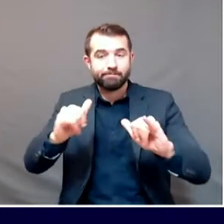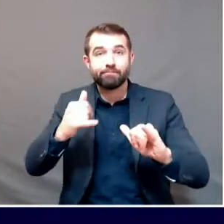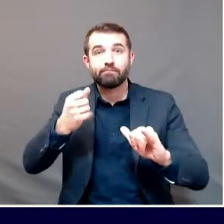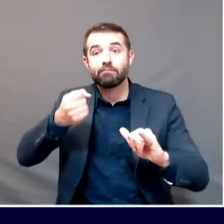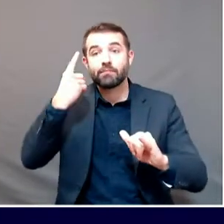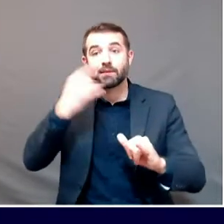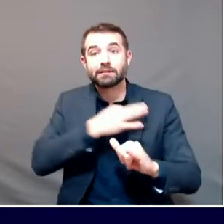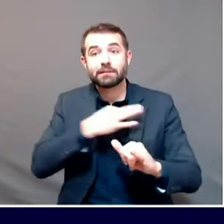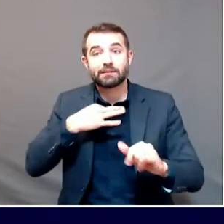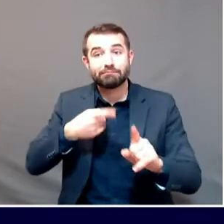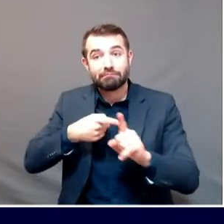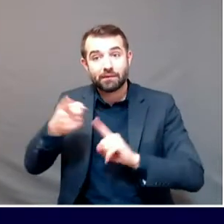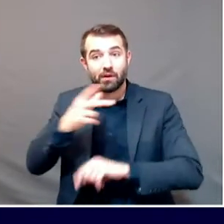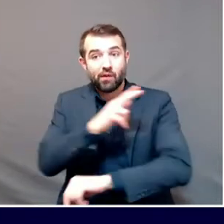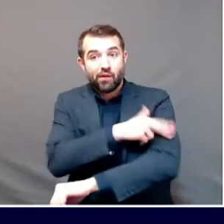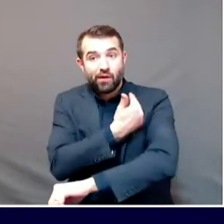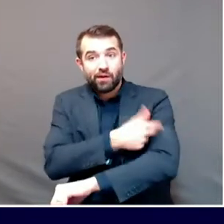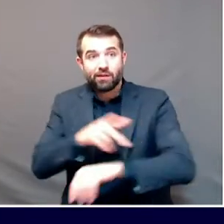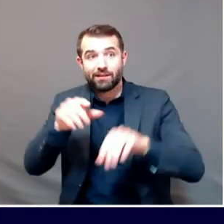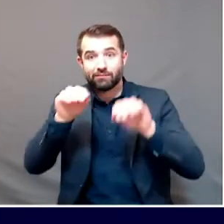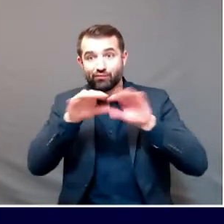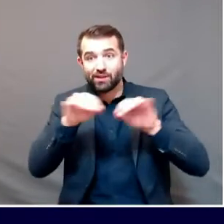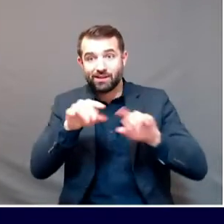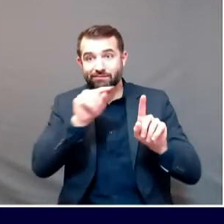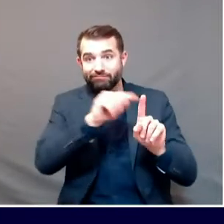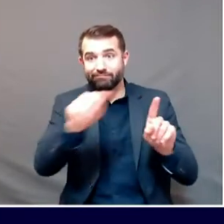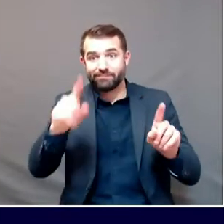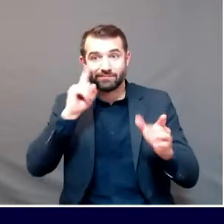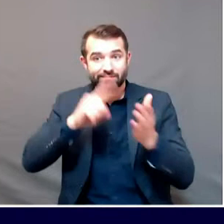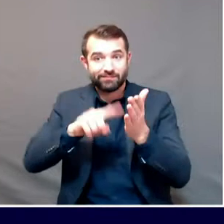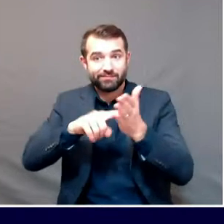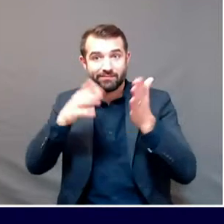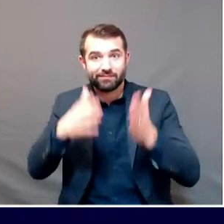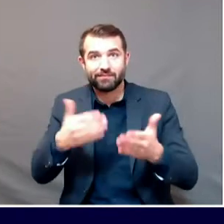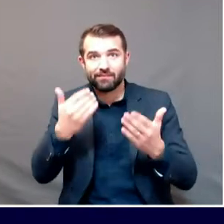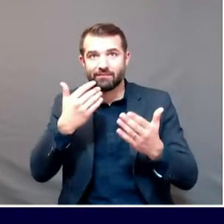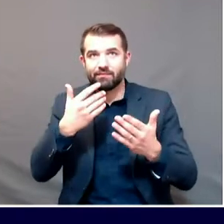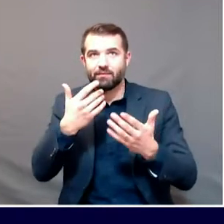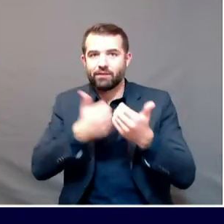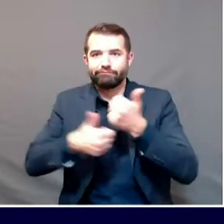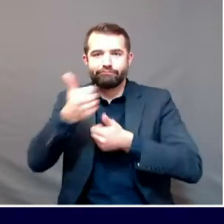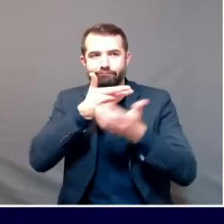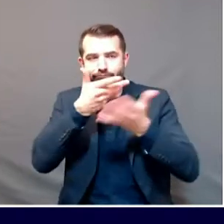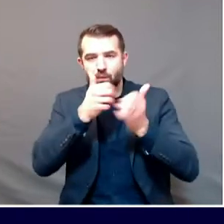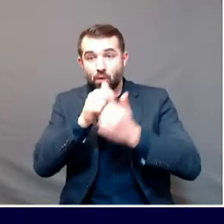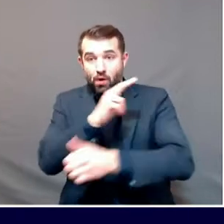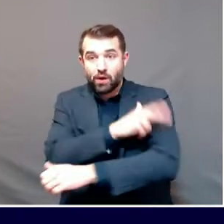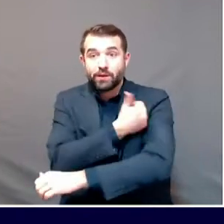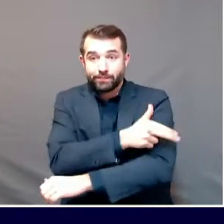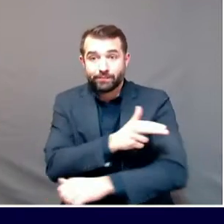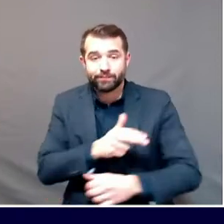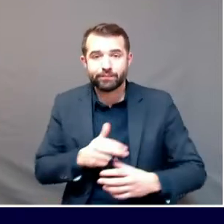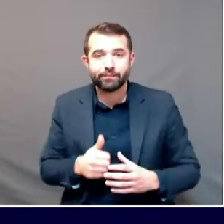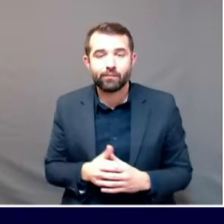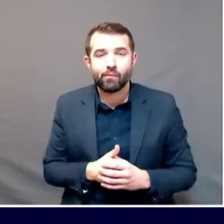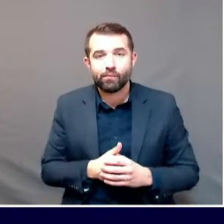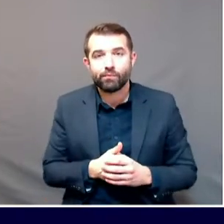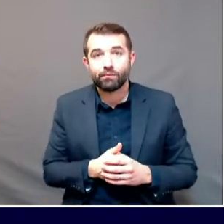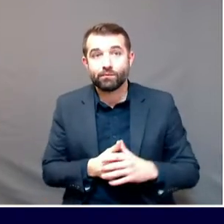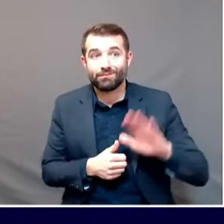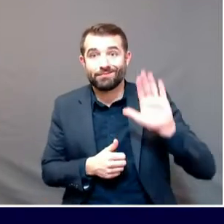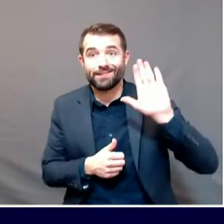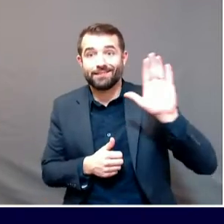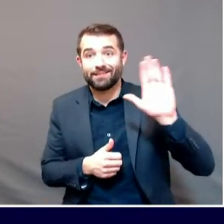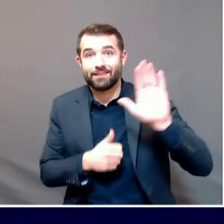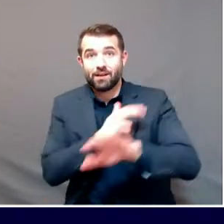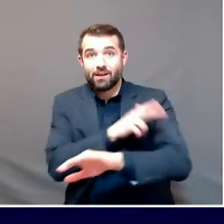was having a series of calls with them. I believe the hospital itself was putting out information about that. And so I don't have